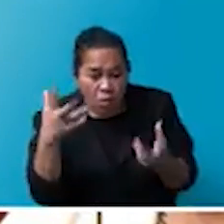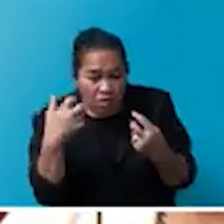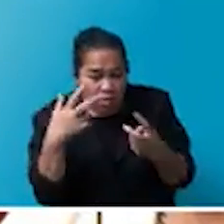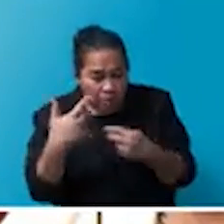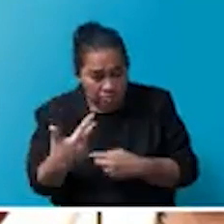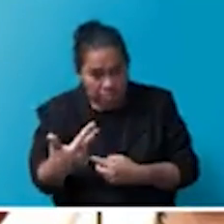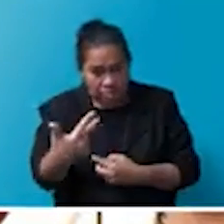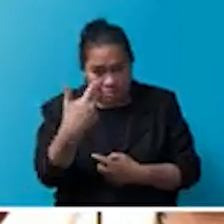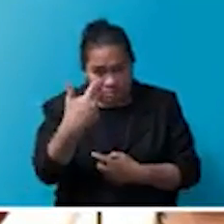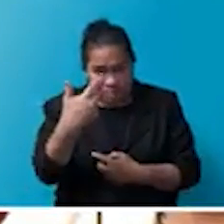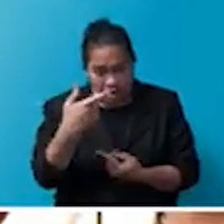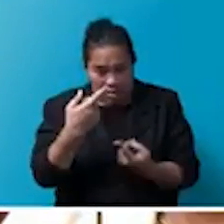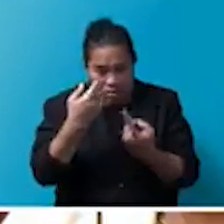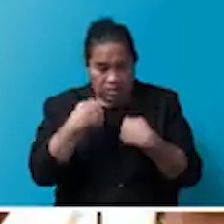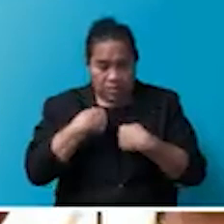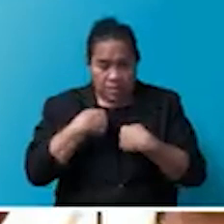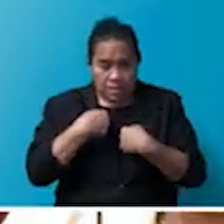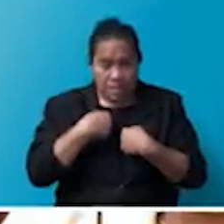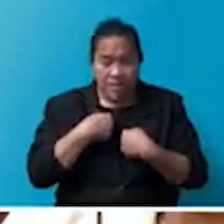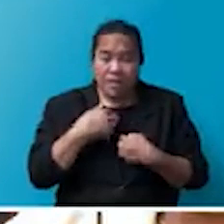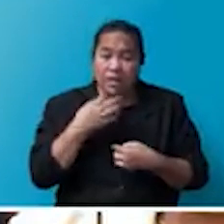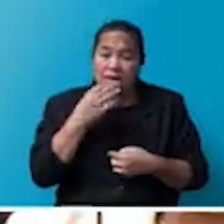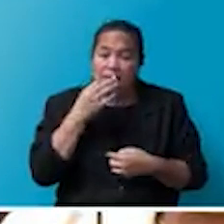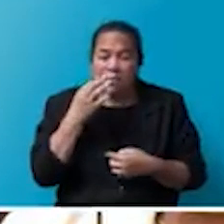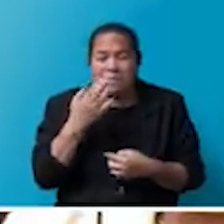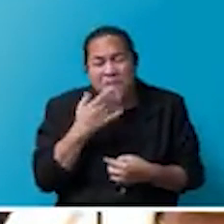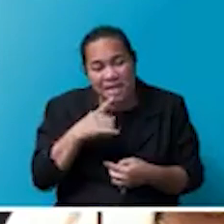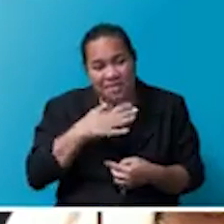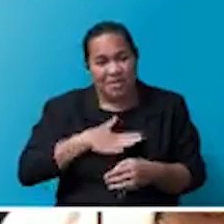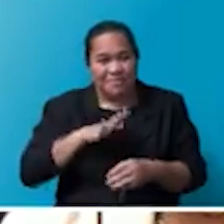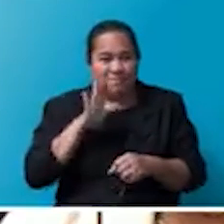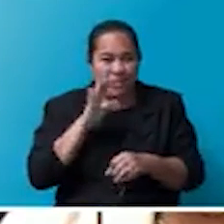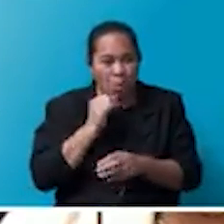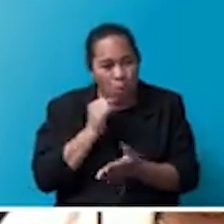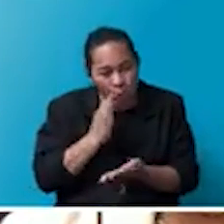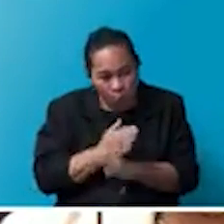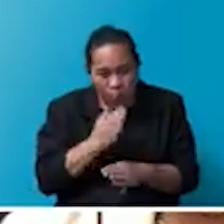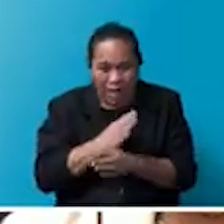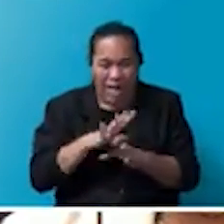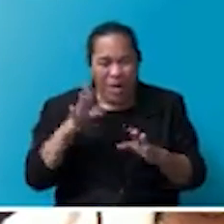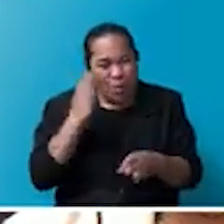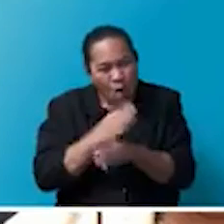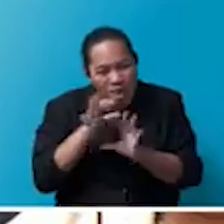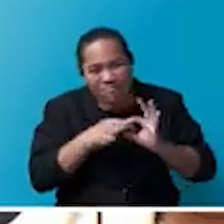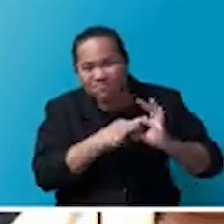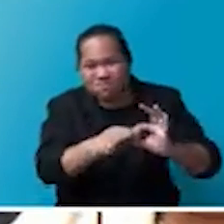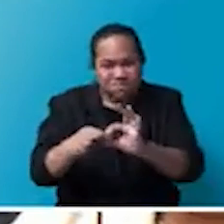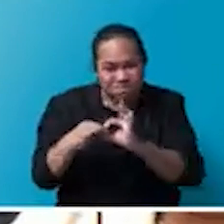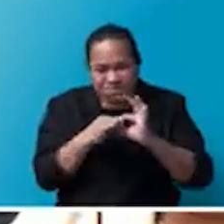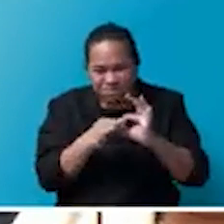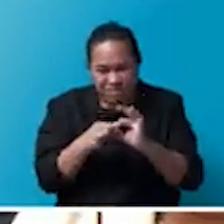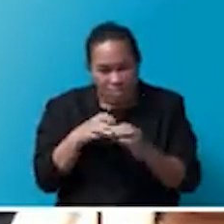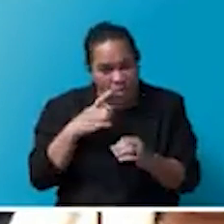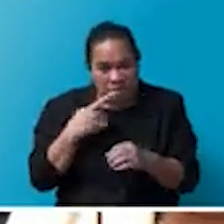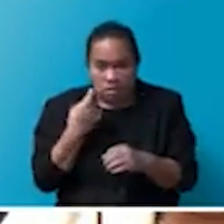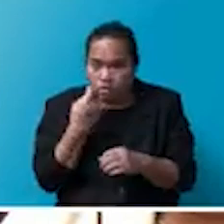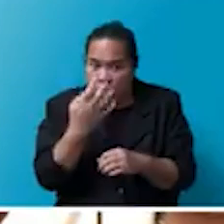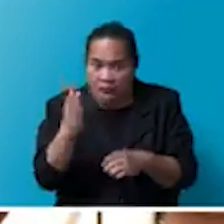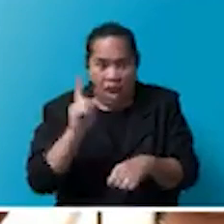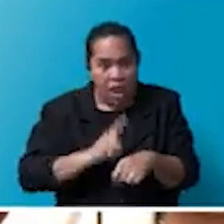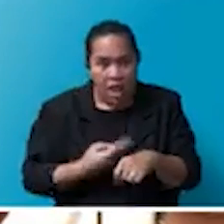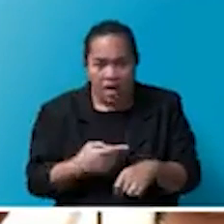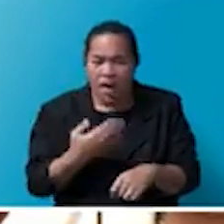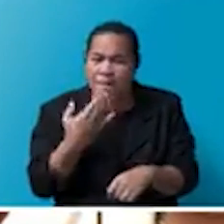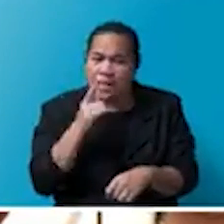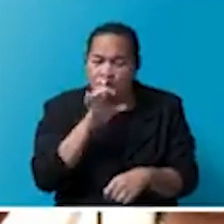parliamentary sessions to work together and act now before it's too late. Do not discriminate against